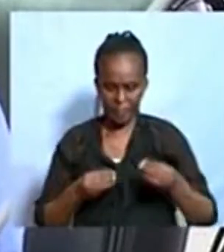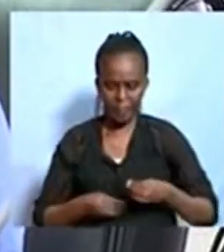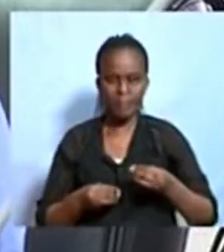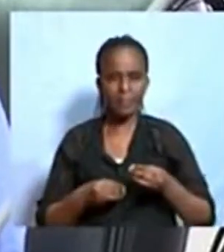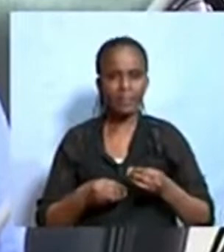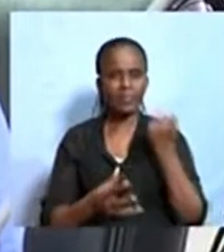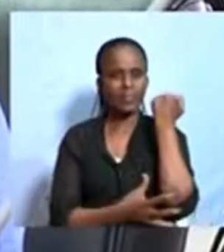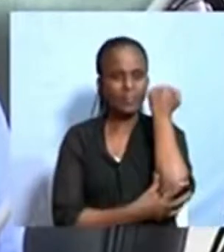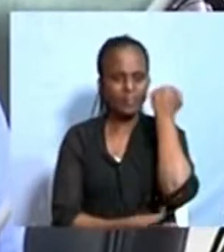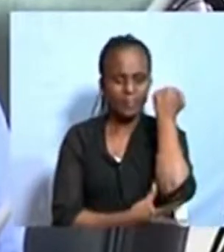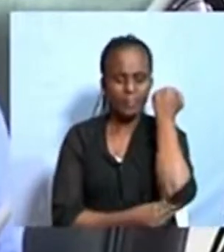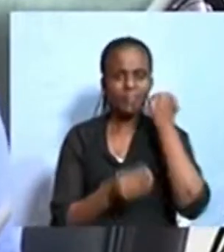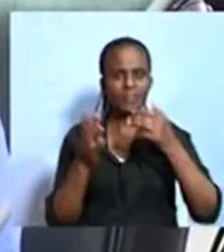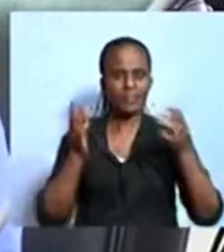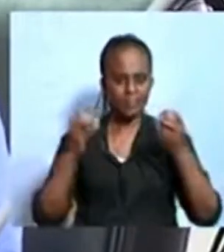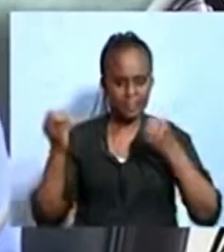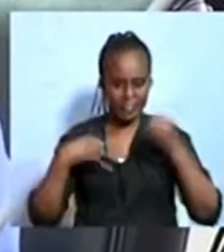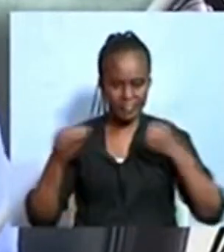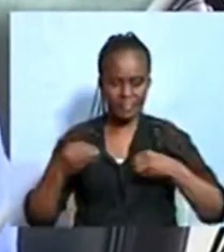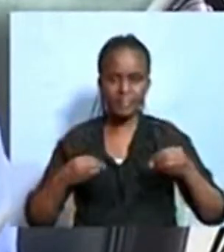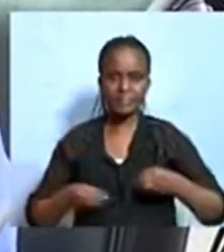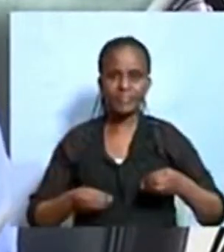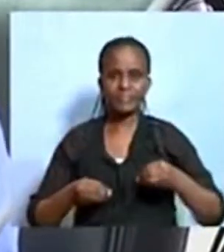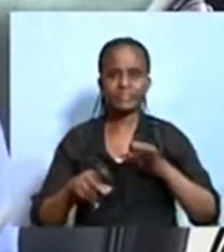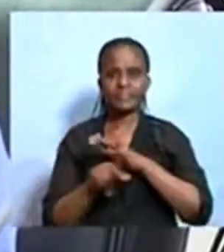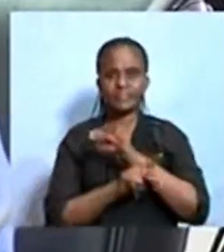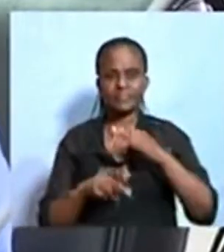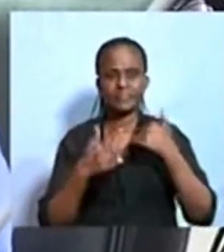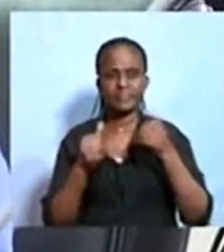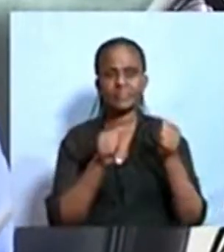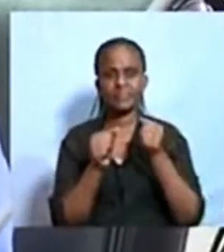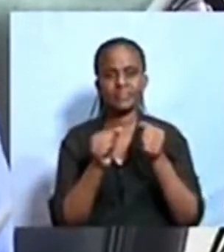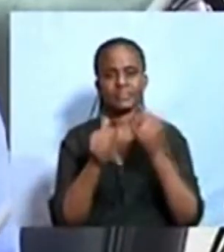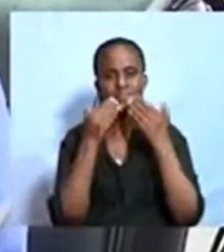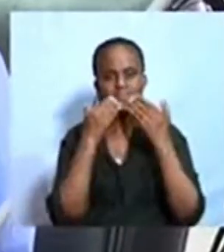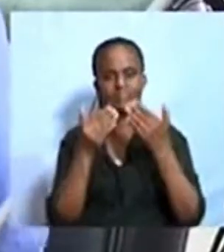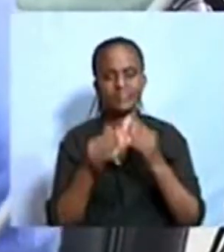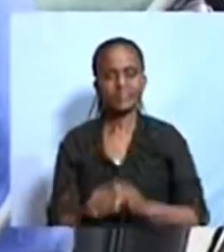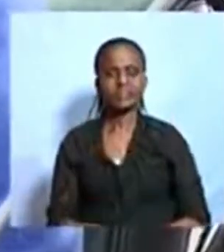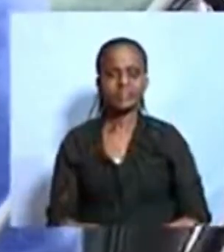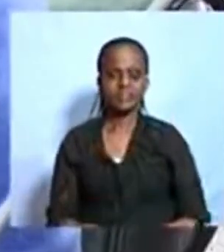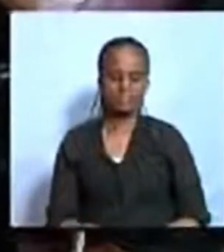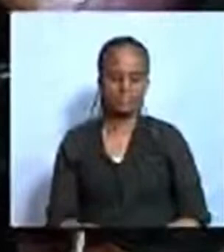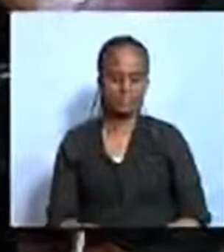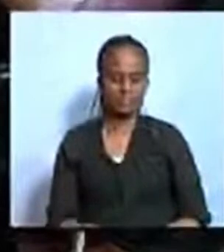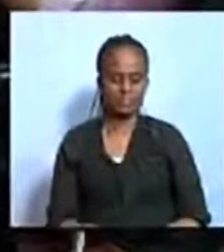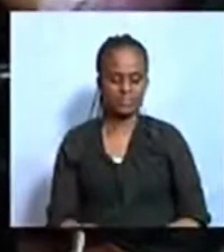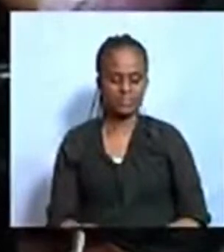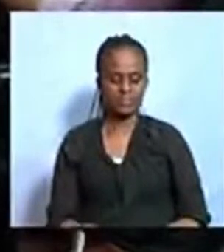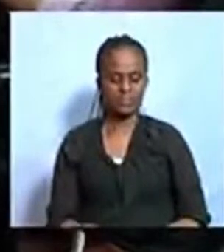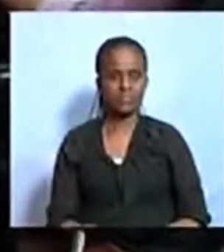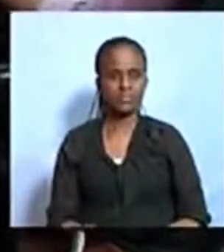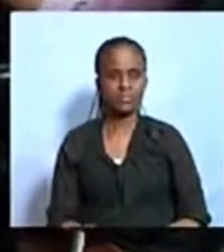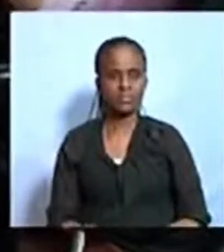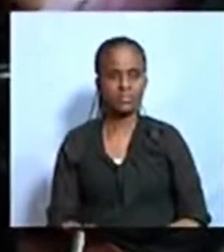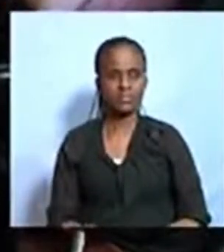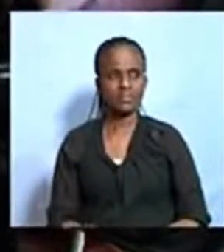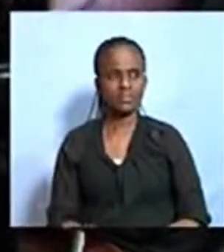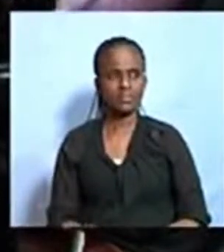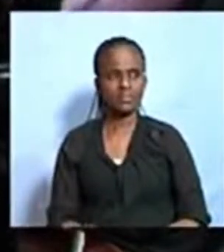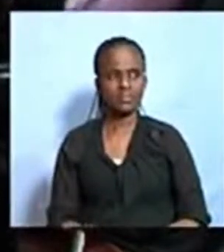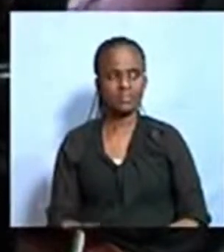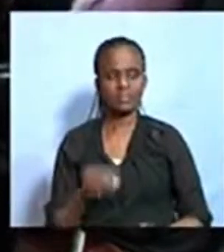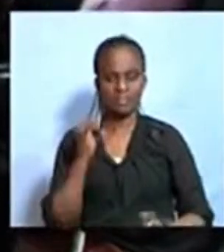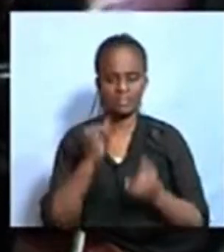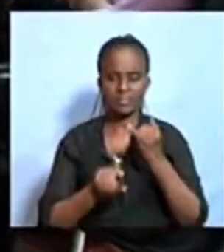to poor diagnosing at the primary healthcare system? Thank you. Thank you. Last one from Honorable Musanje. That